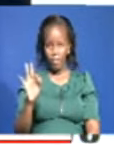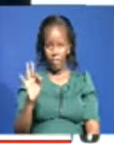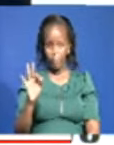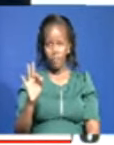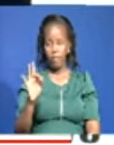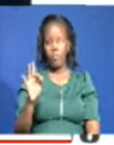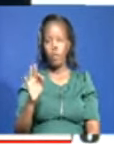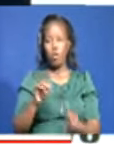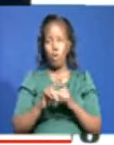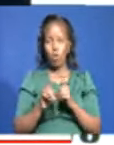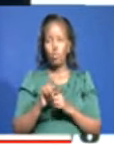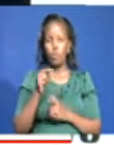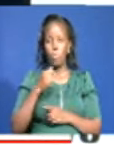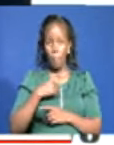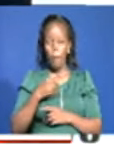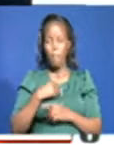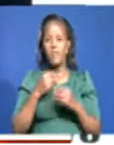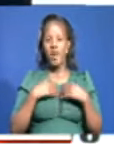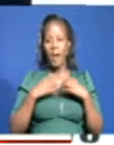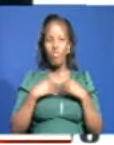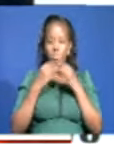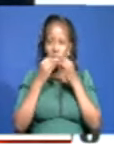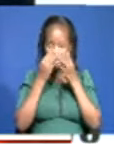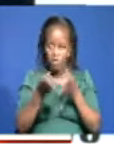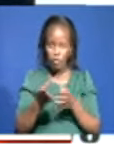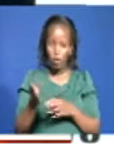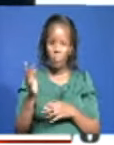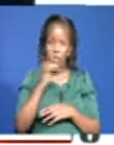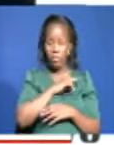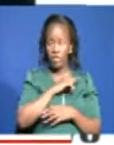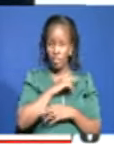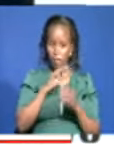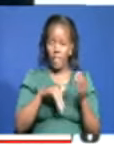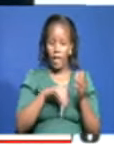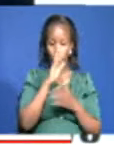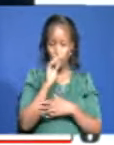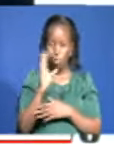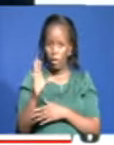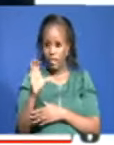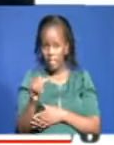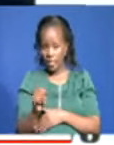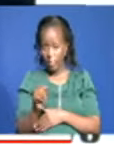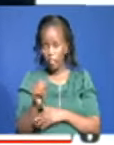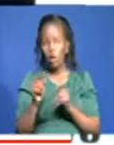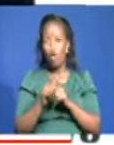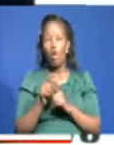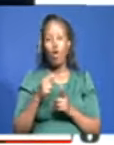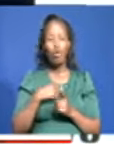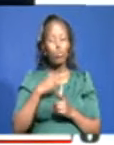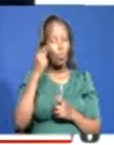I have been sufficiently briefed by the Cabinet Secretary, and I believe